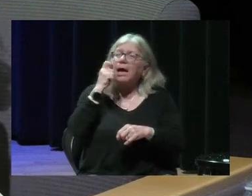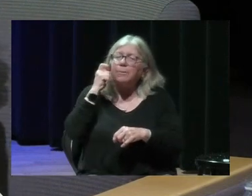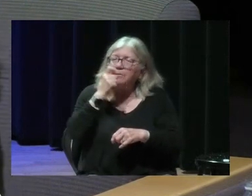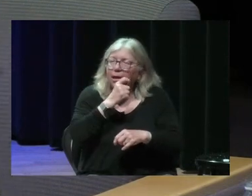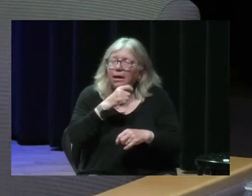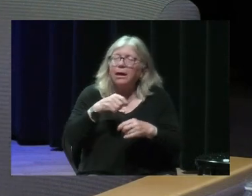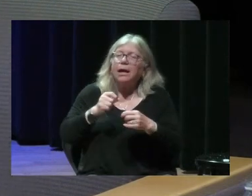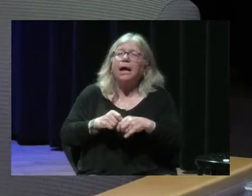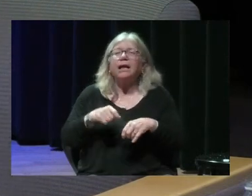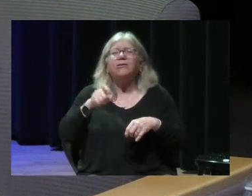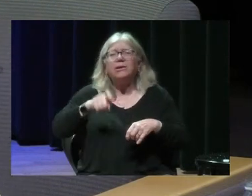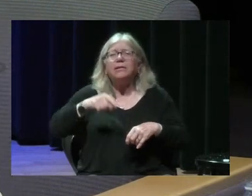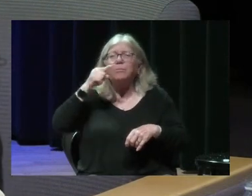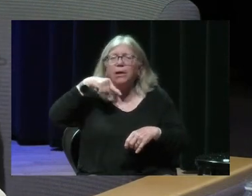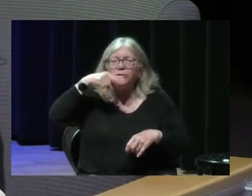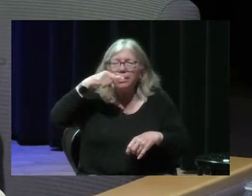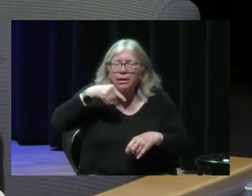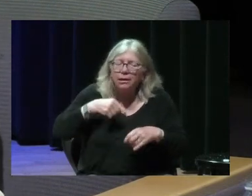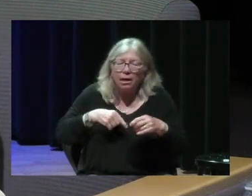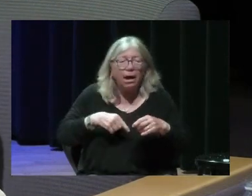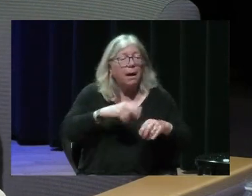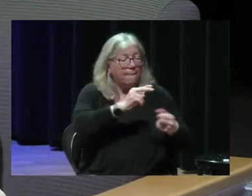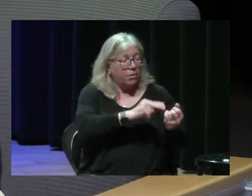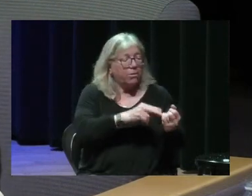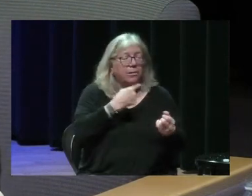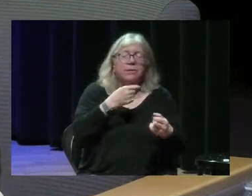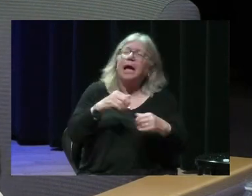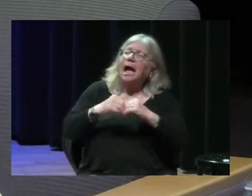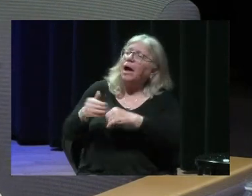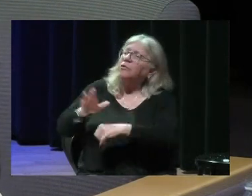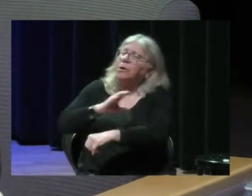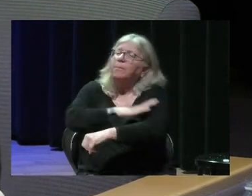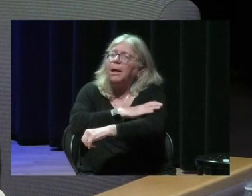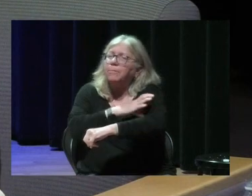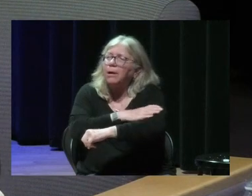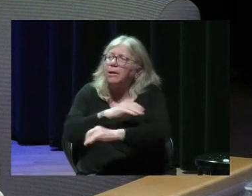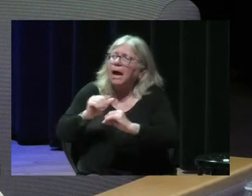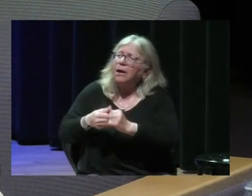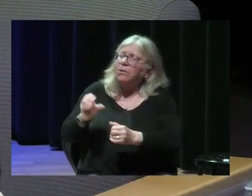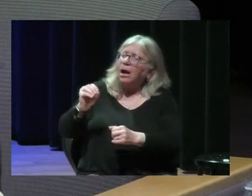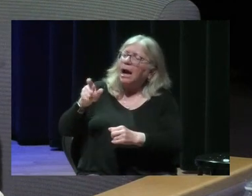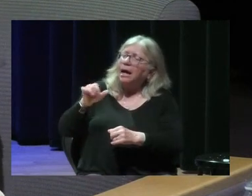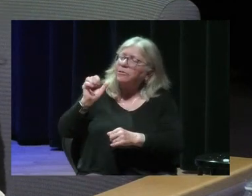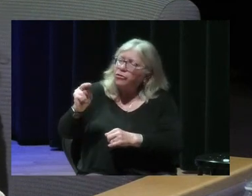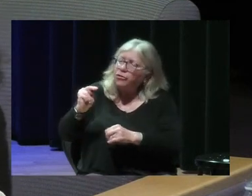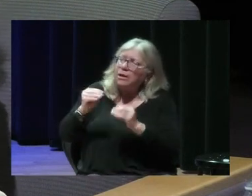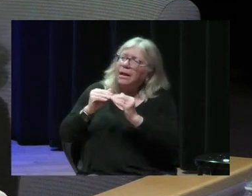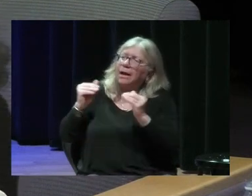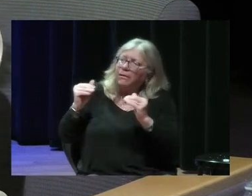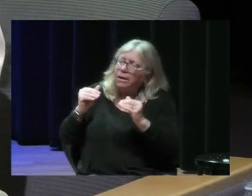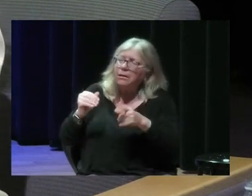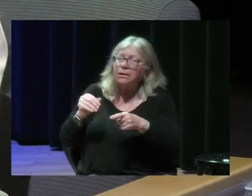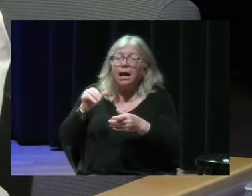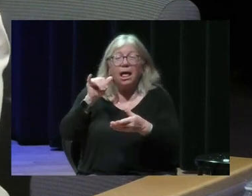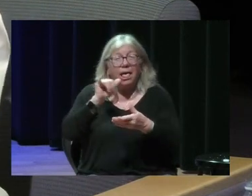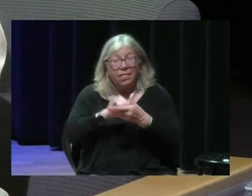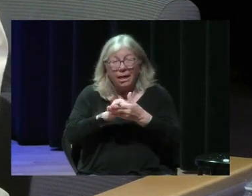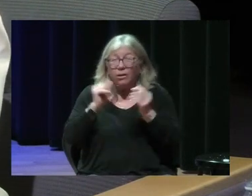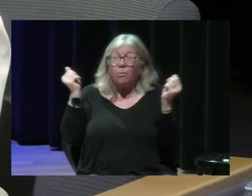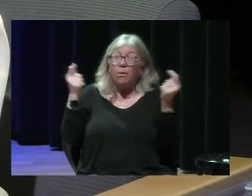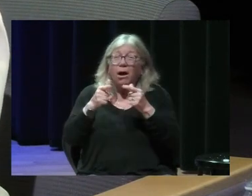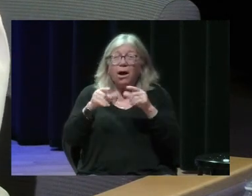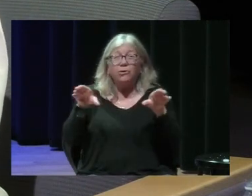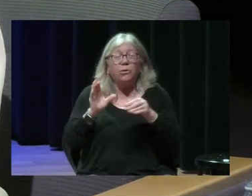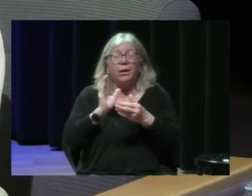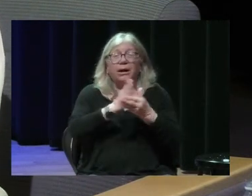would love to brush her teeth. And they see, how's her blood pressure? How's her oxygen level? And that's, we're all kind of doing